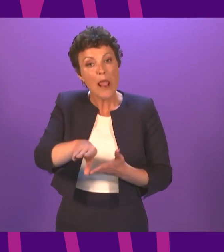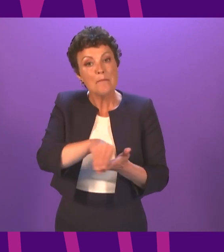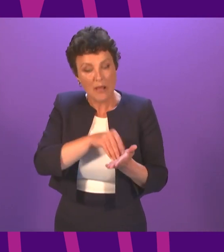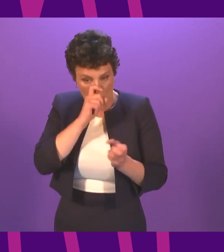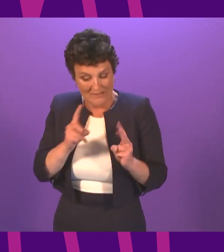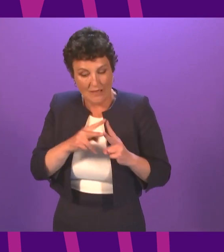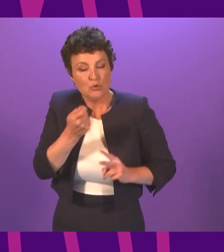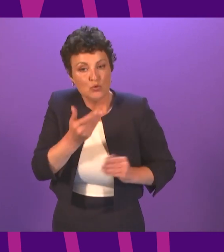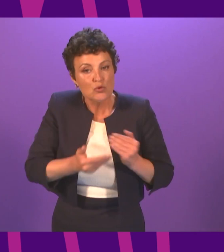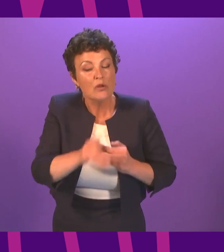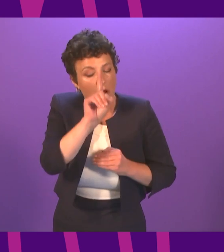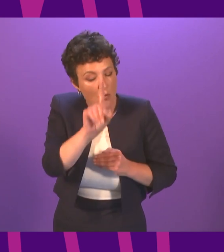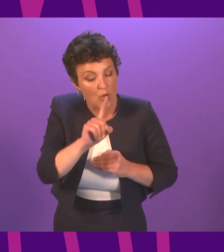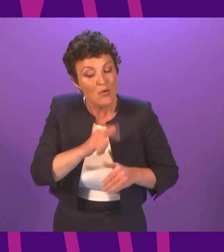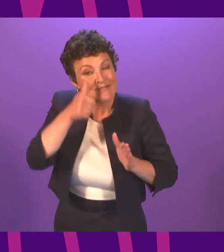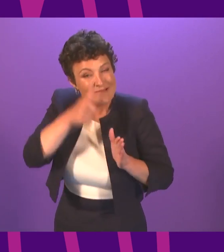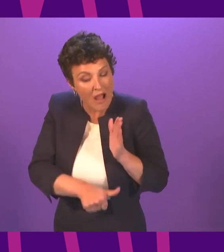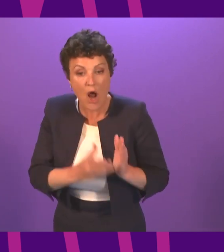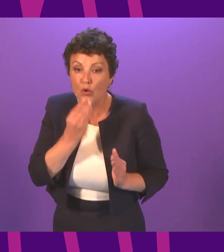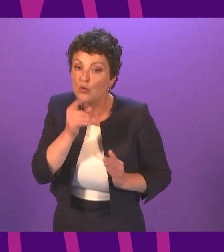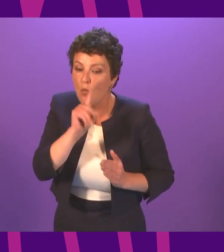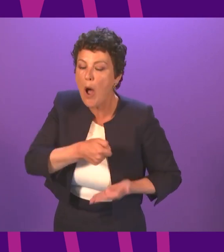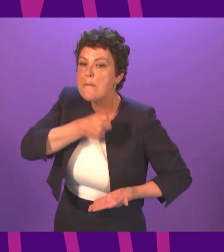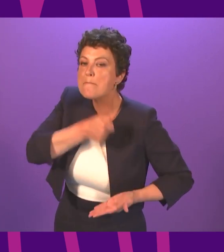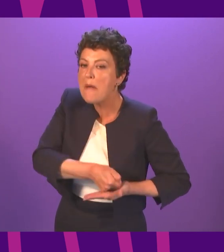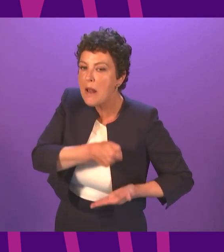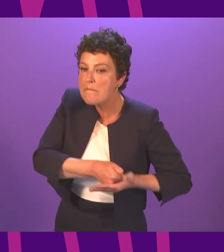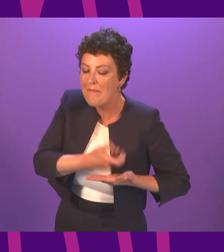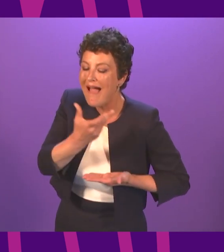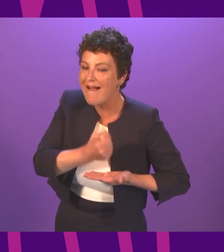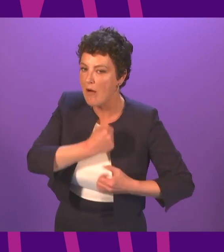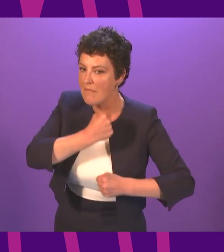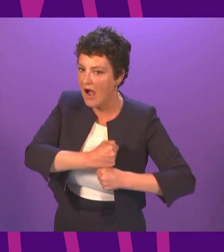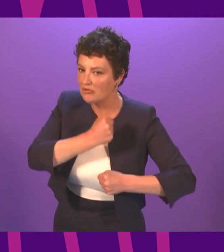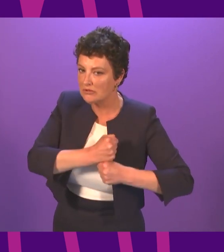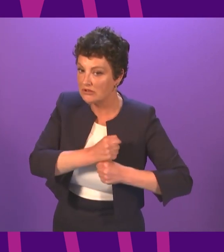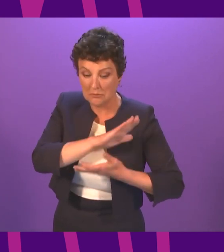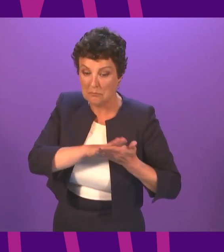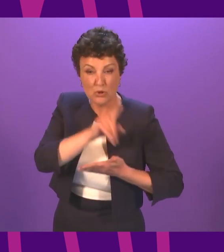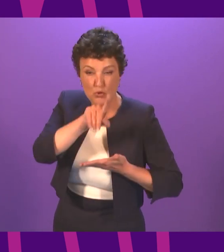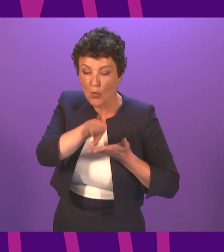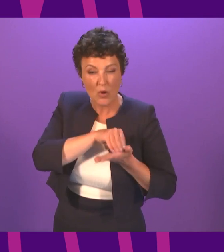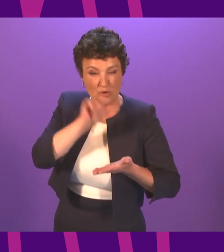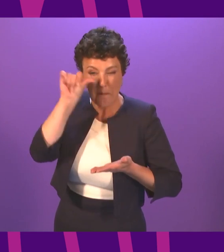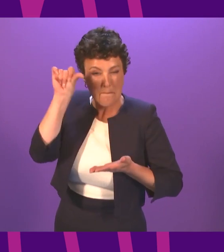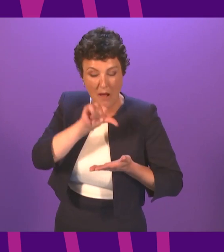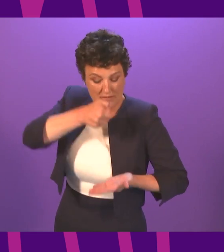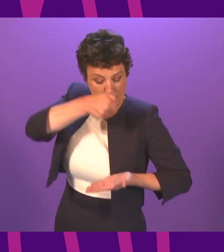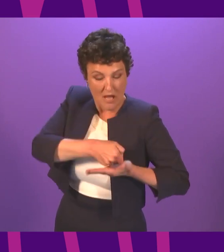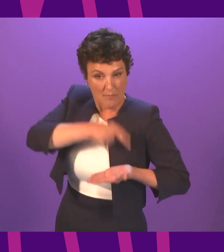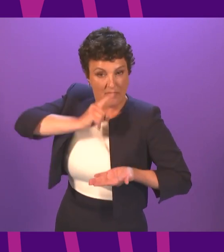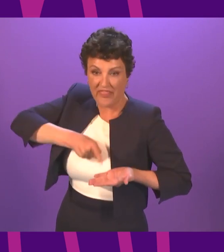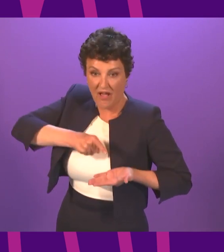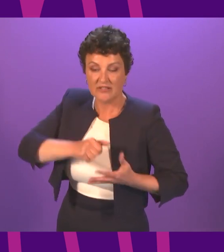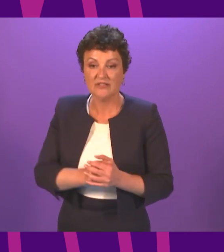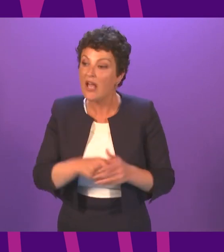minimum income guarantee and taking the next steps on our journey to net zero, as we, of course, prepare to welcome